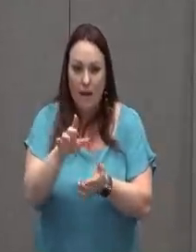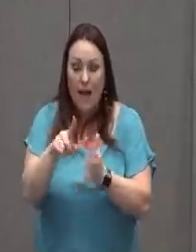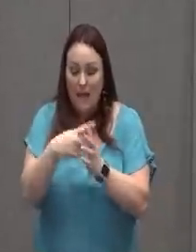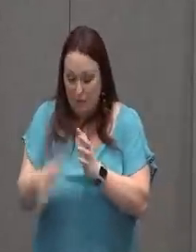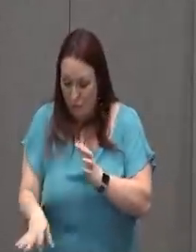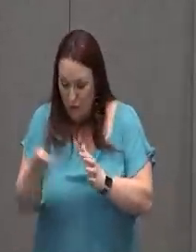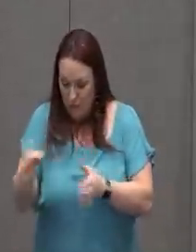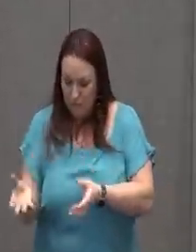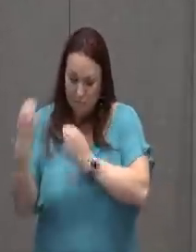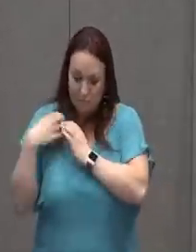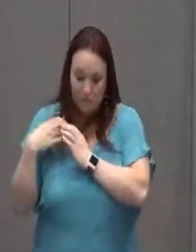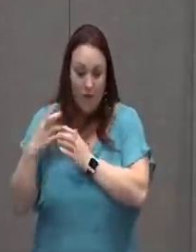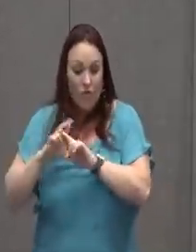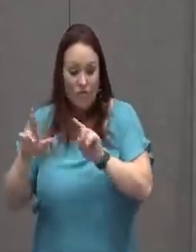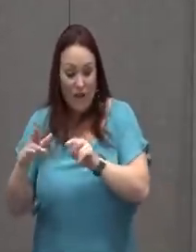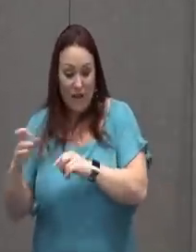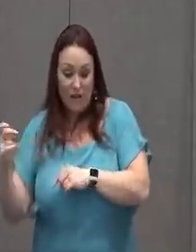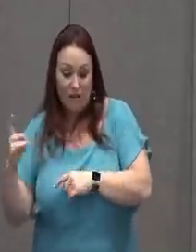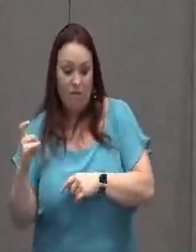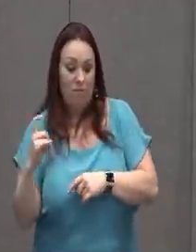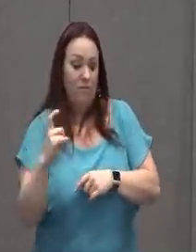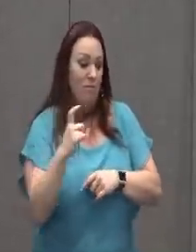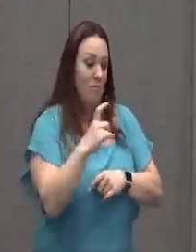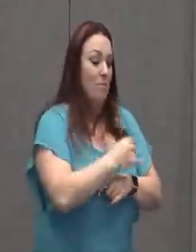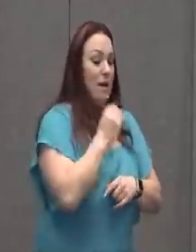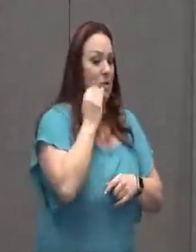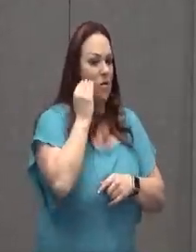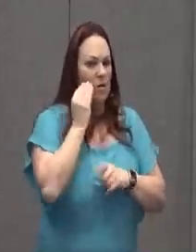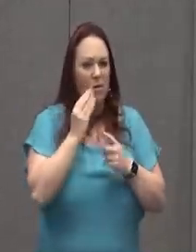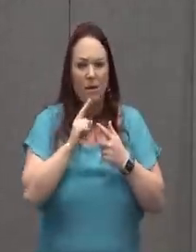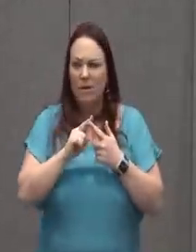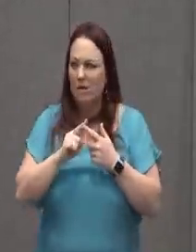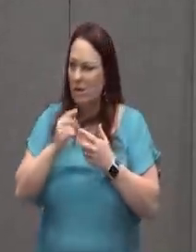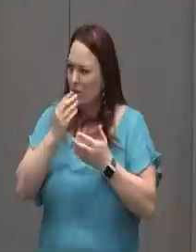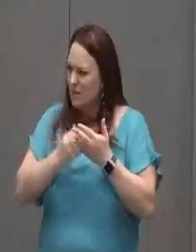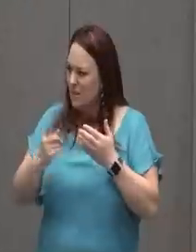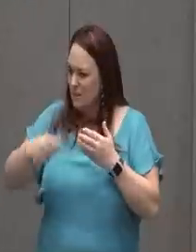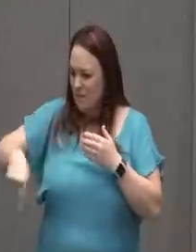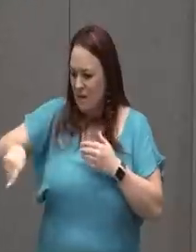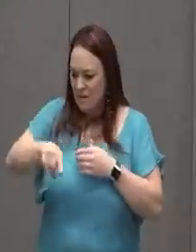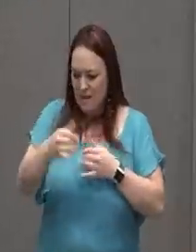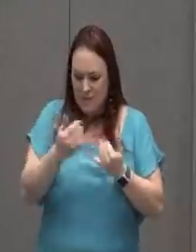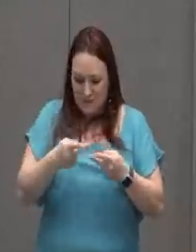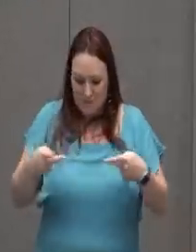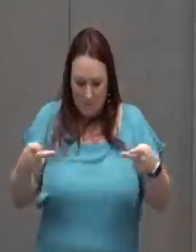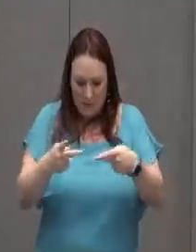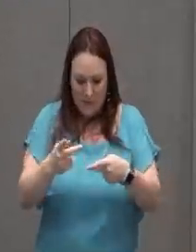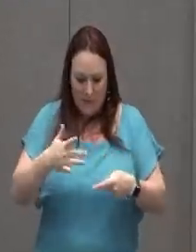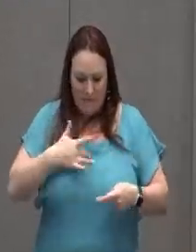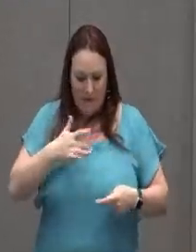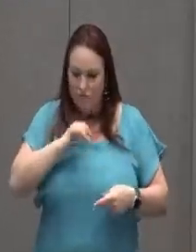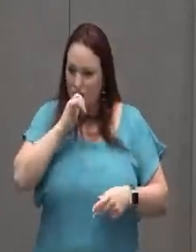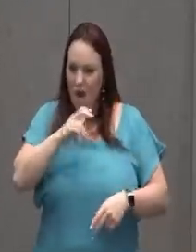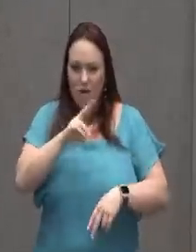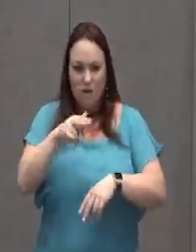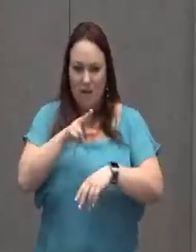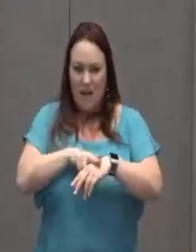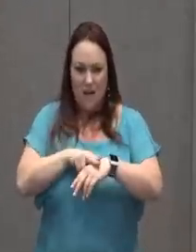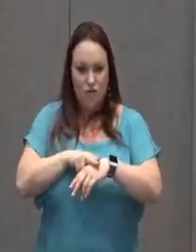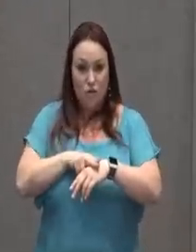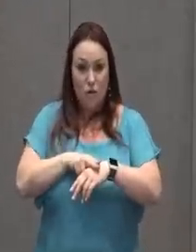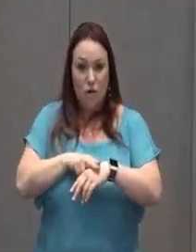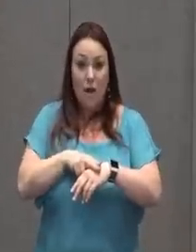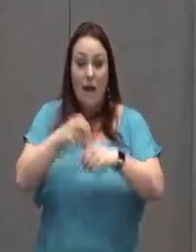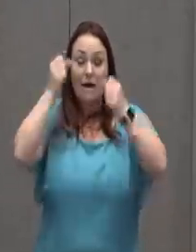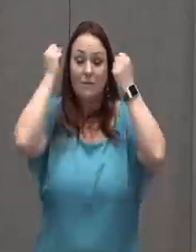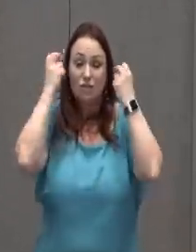journey home. There was something about the unnatural place that made the ants nervous. In fact, they left in such a hurry that